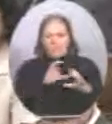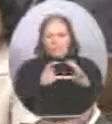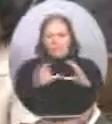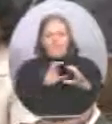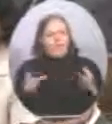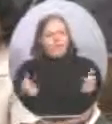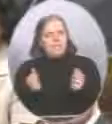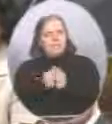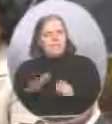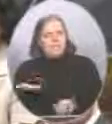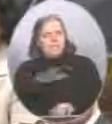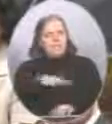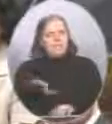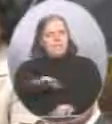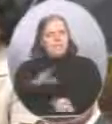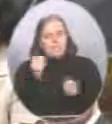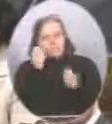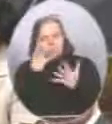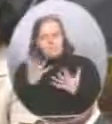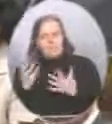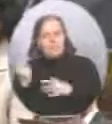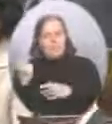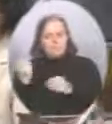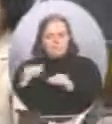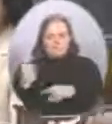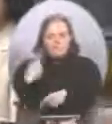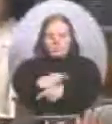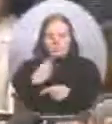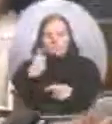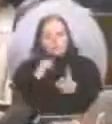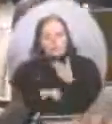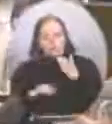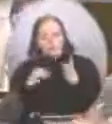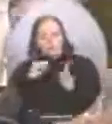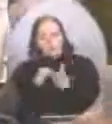information about potential or current shortages. Thank you, Mr. Speaker.